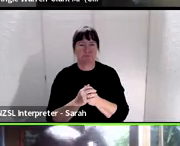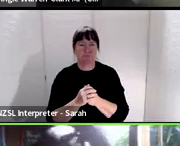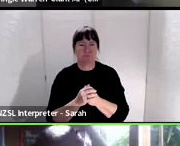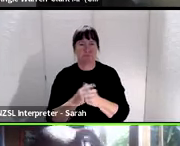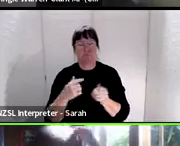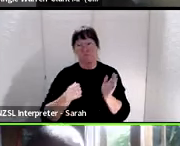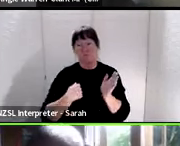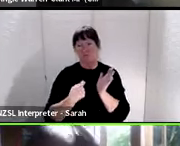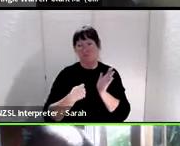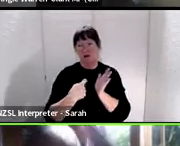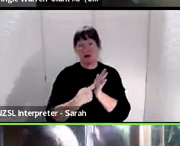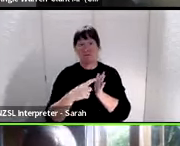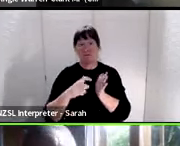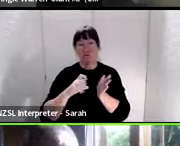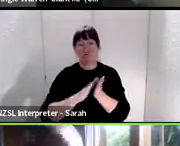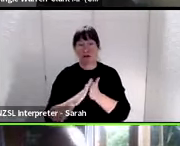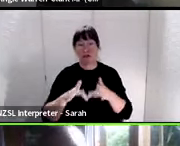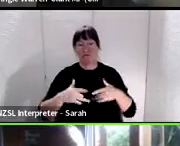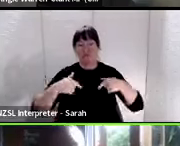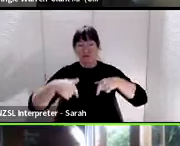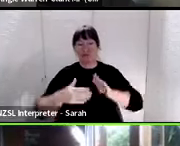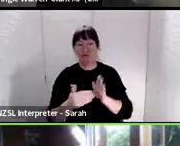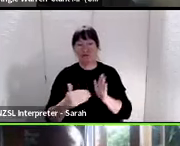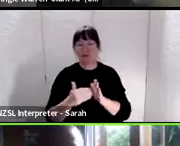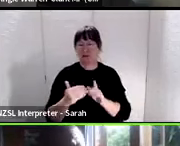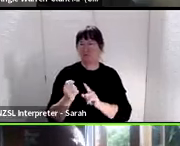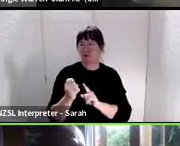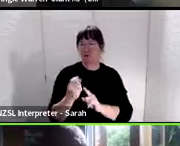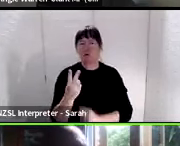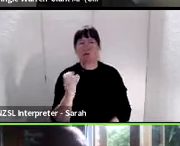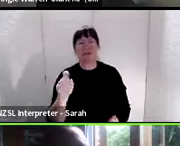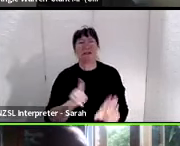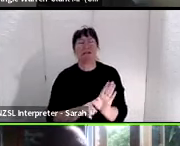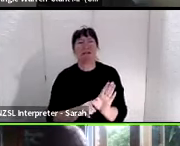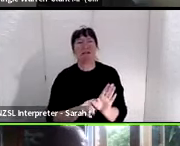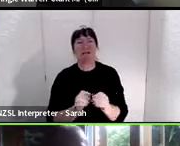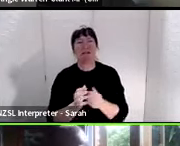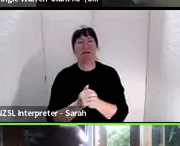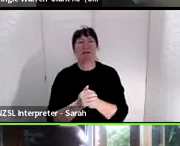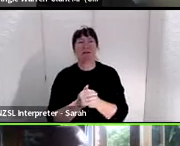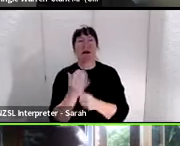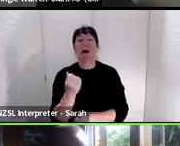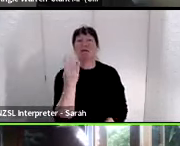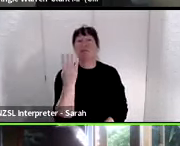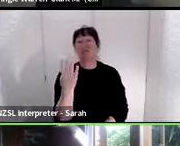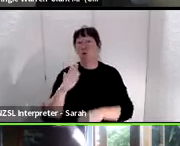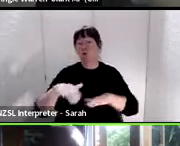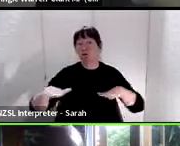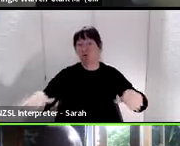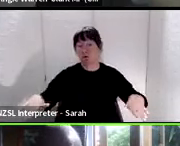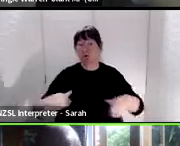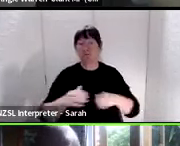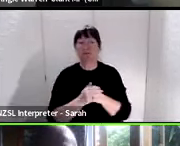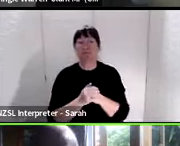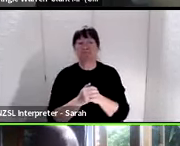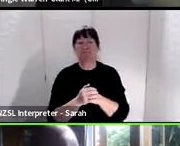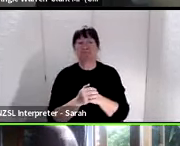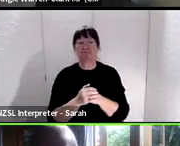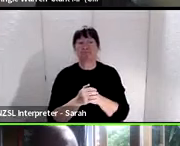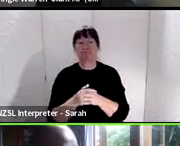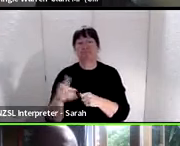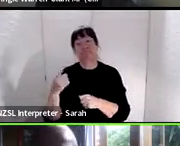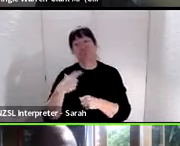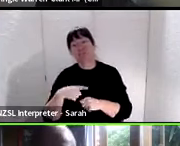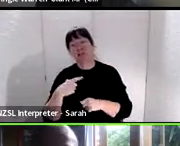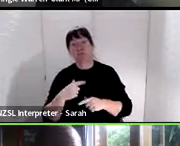I'm Rich. I've lived in New Zealand for nearly 20 years now. I have 4 kids, and they're the reason that I do